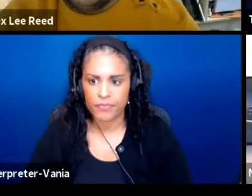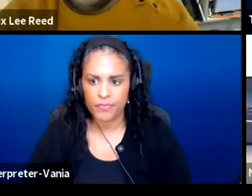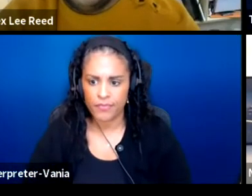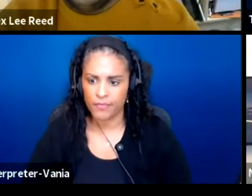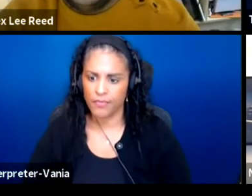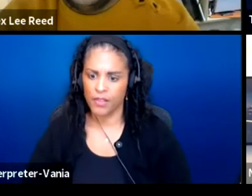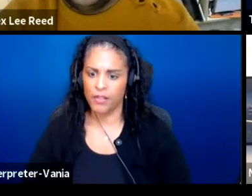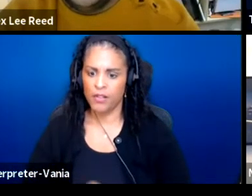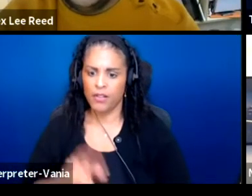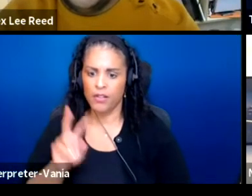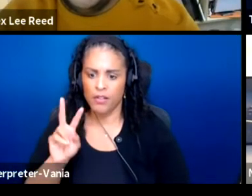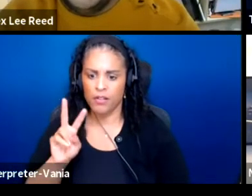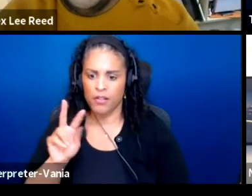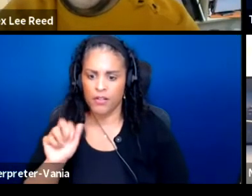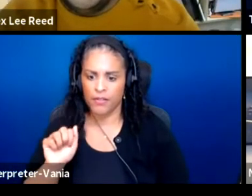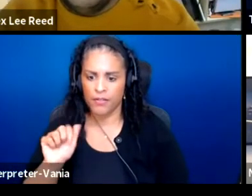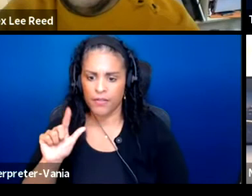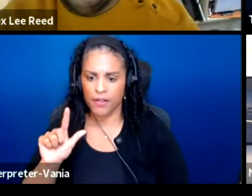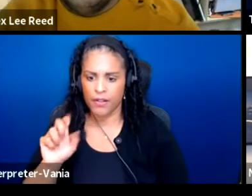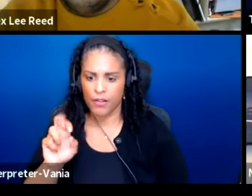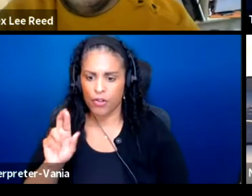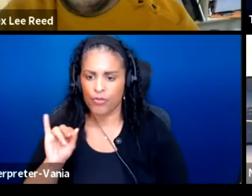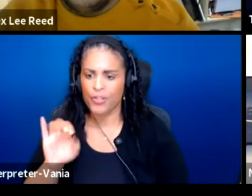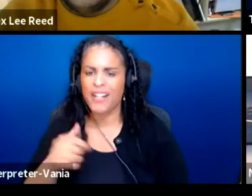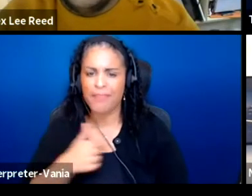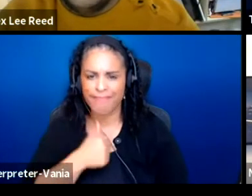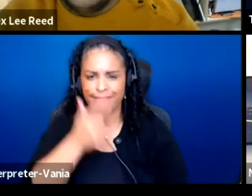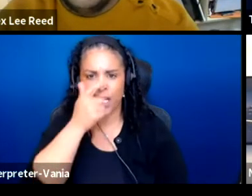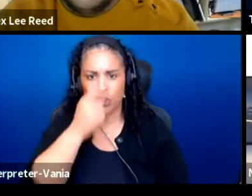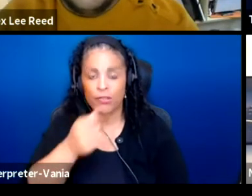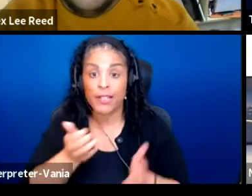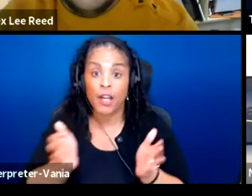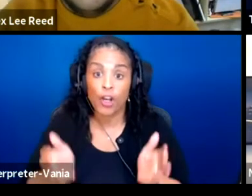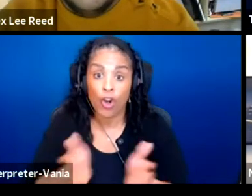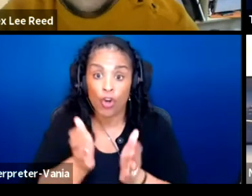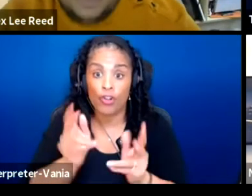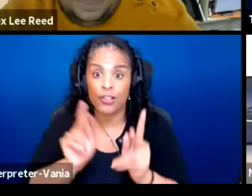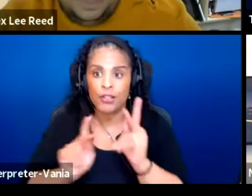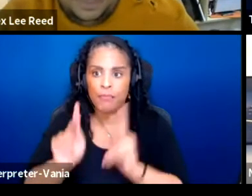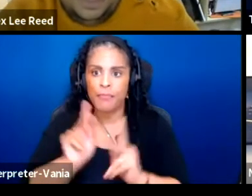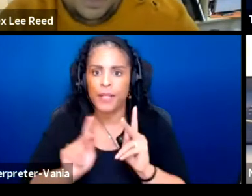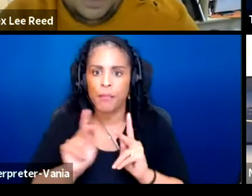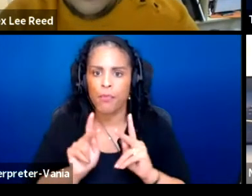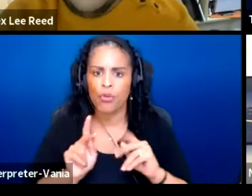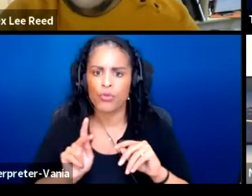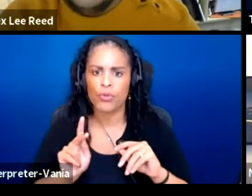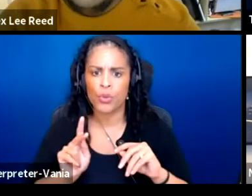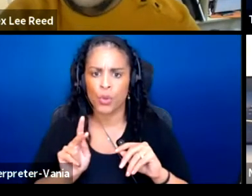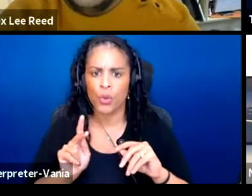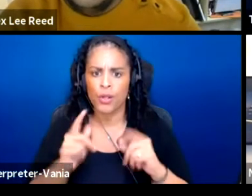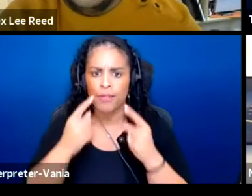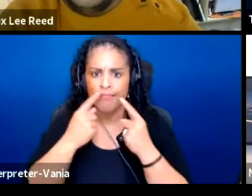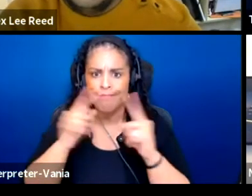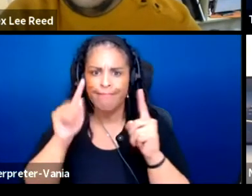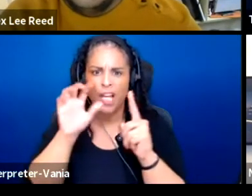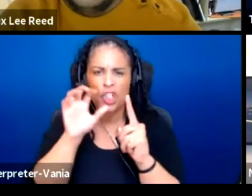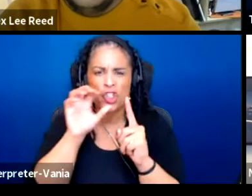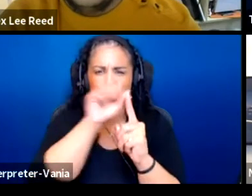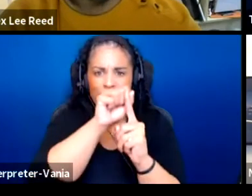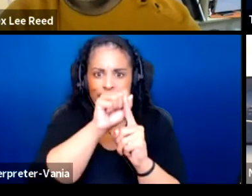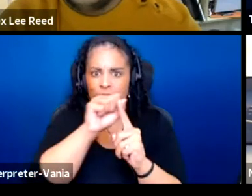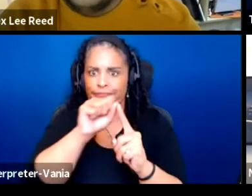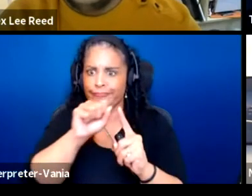I'm interested in encouraging people to achieve the fullness of their human